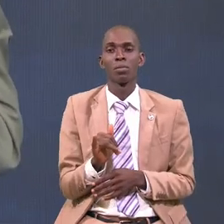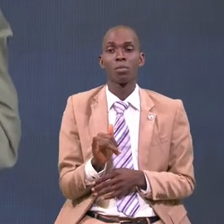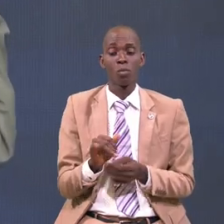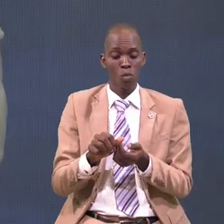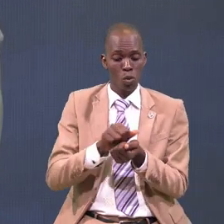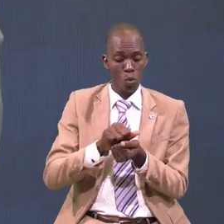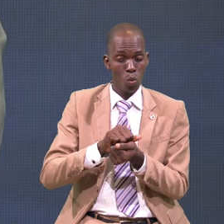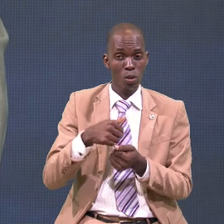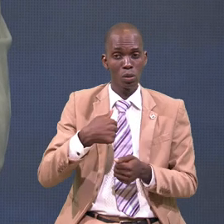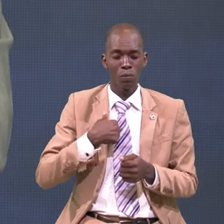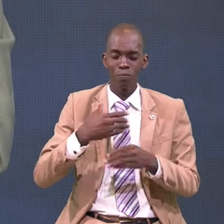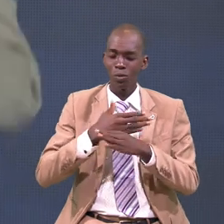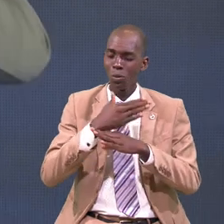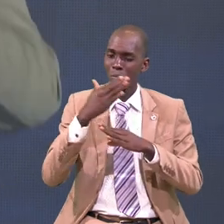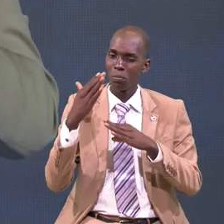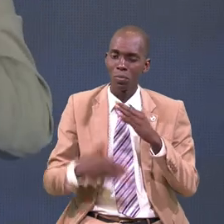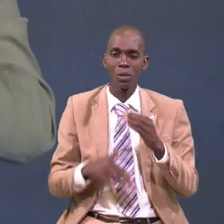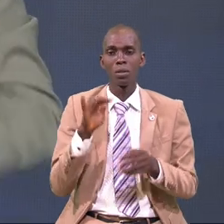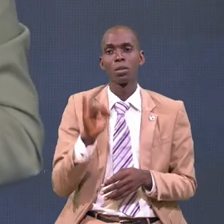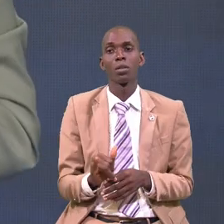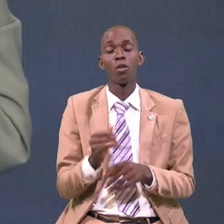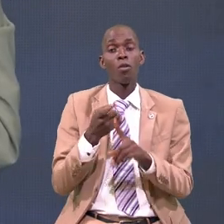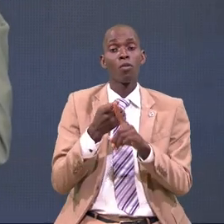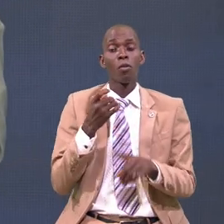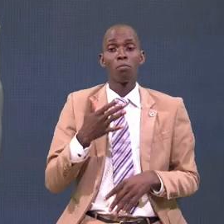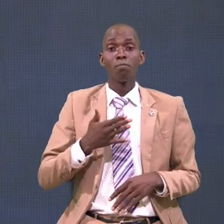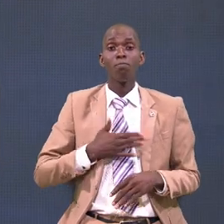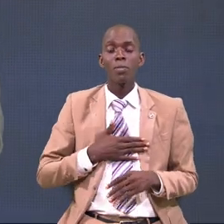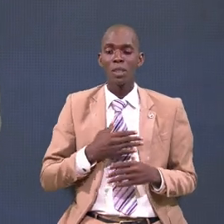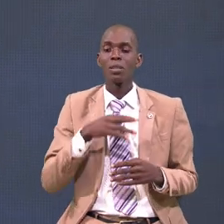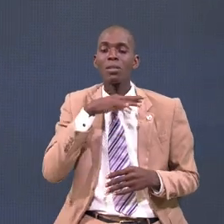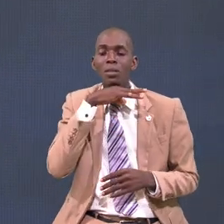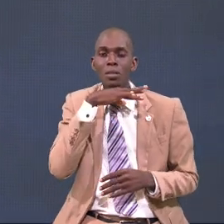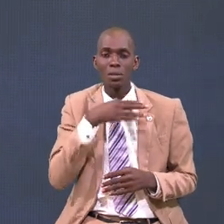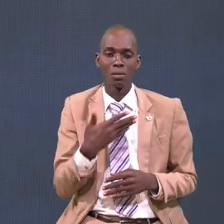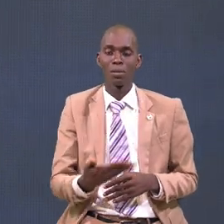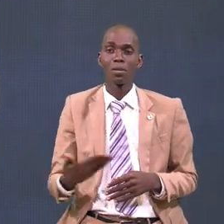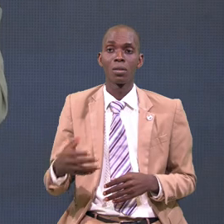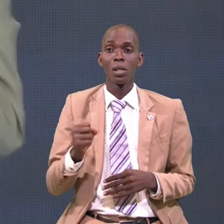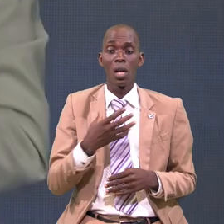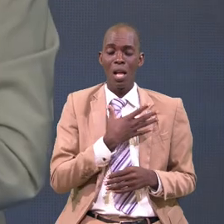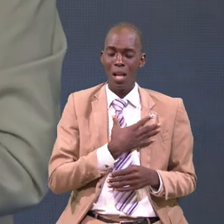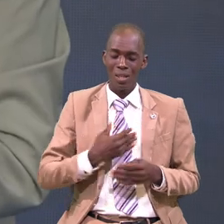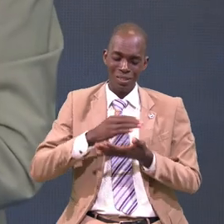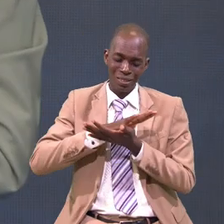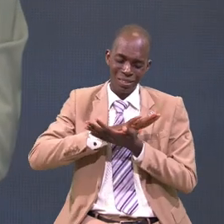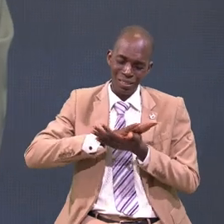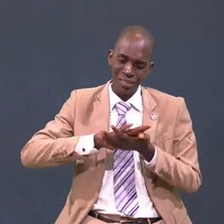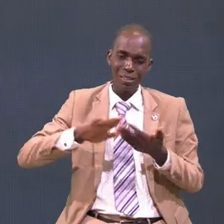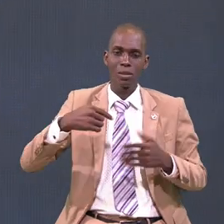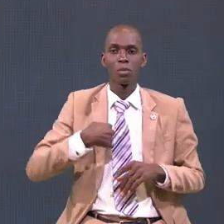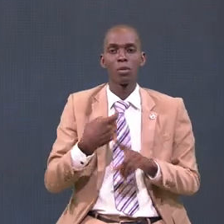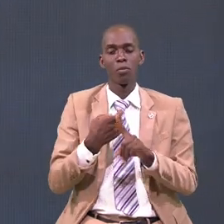Wash me thoroughly from my iniquity, and cleanse me from my sin.